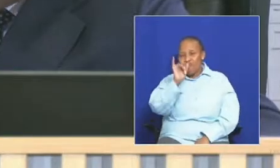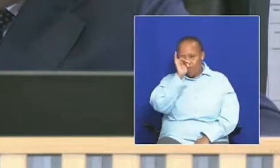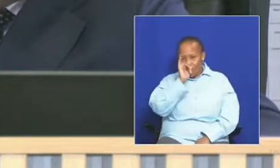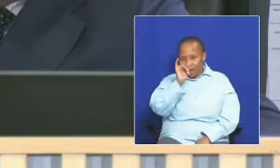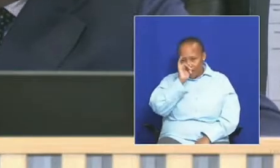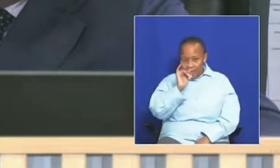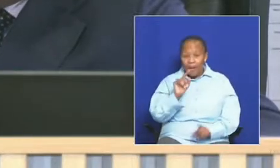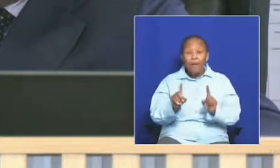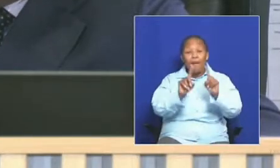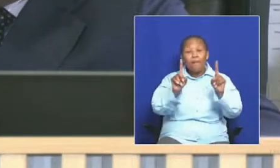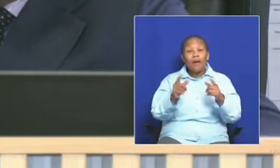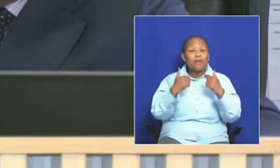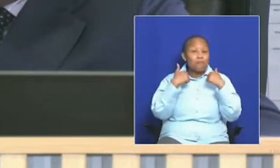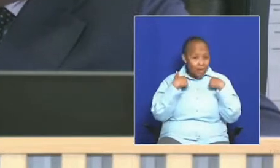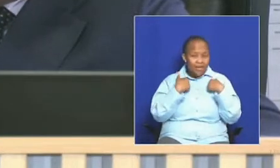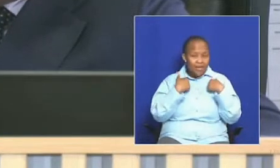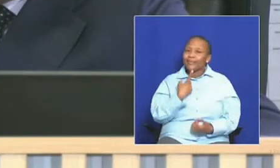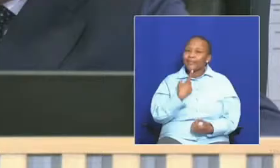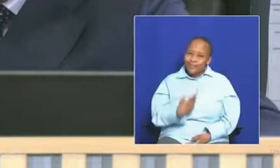immediately